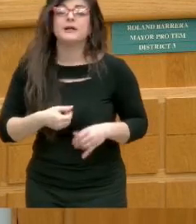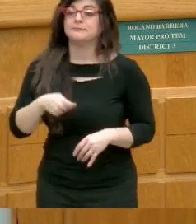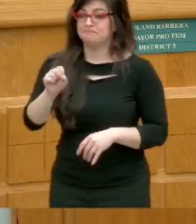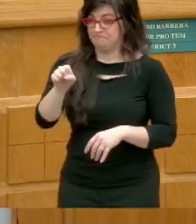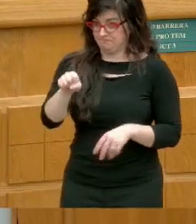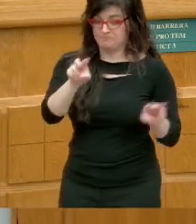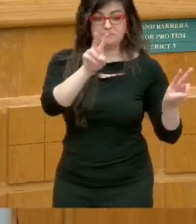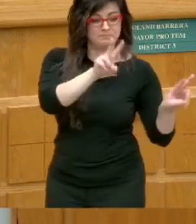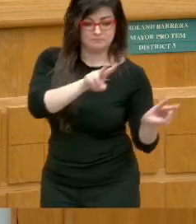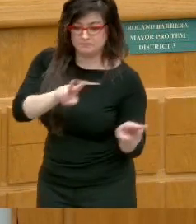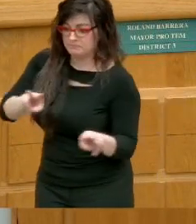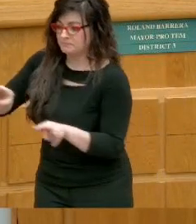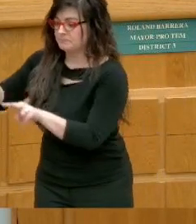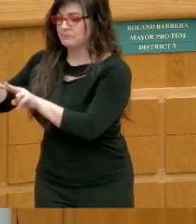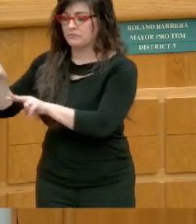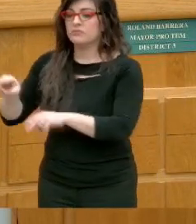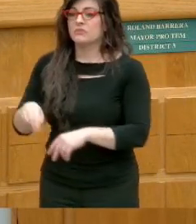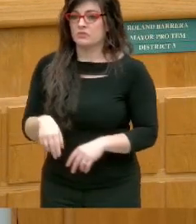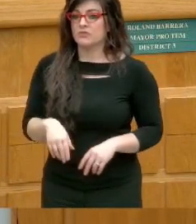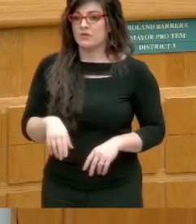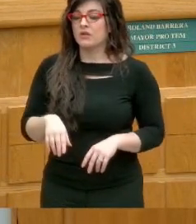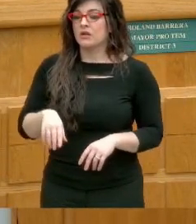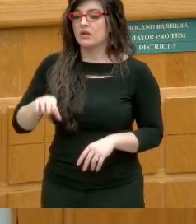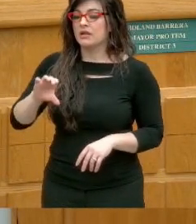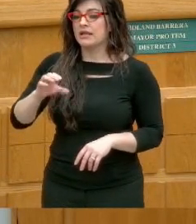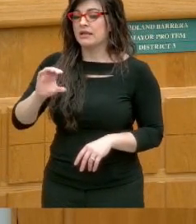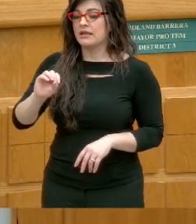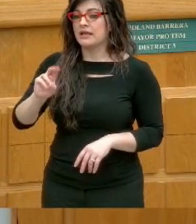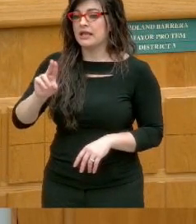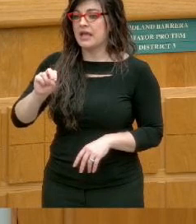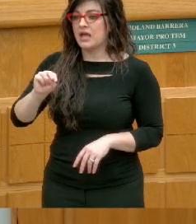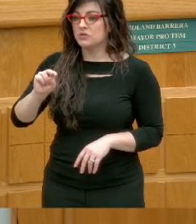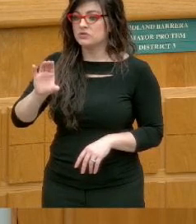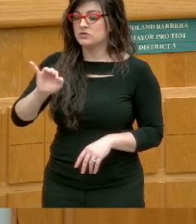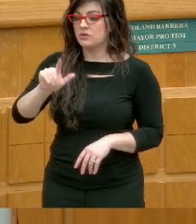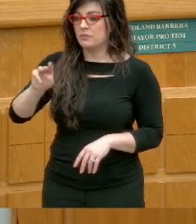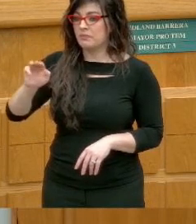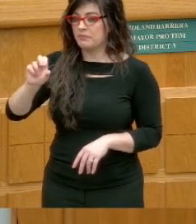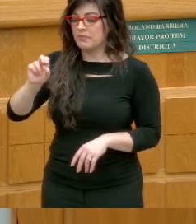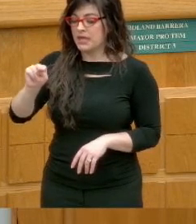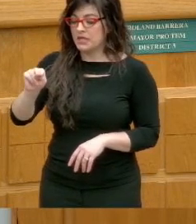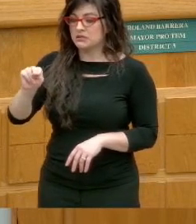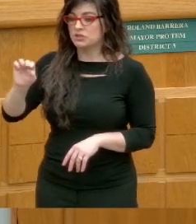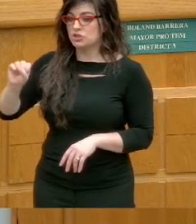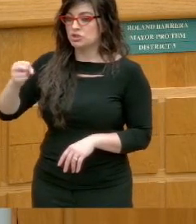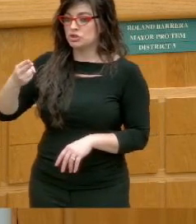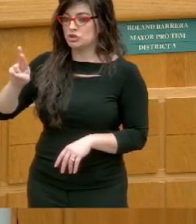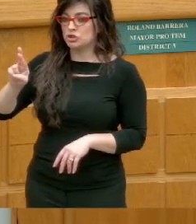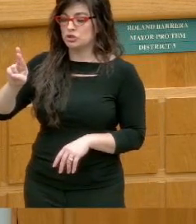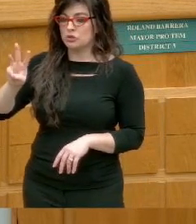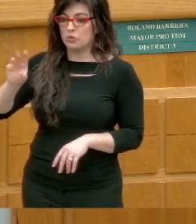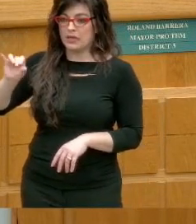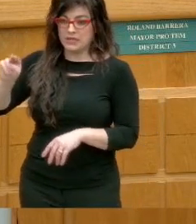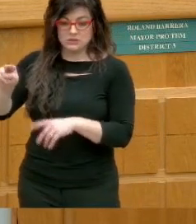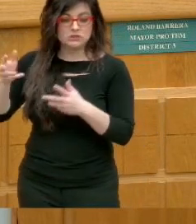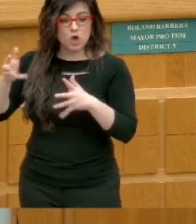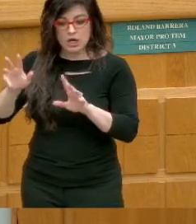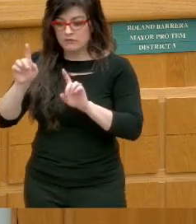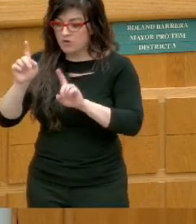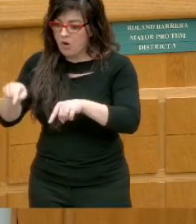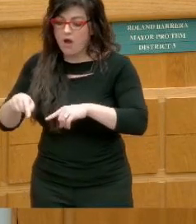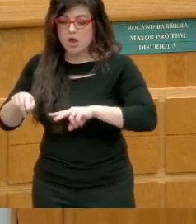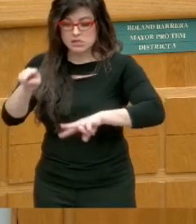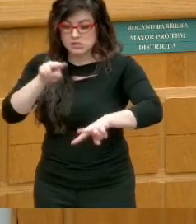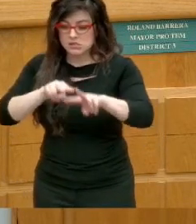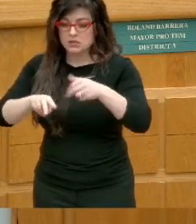this morning. He's been patrolling. It's just difficult. I saw CCPD out there. Constable's been out there. Sheriff's been, we